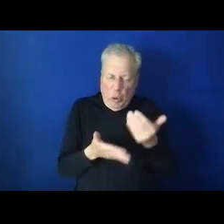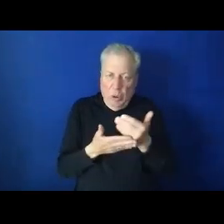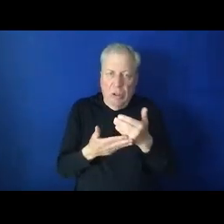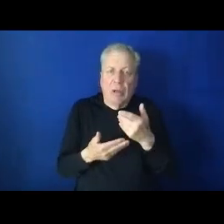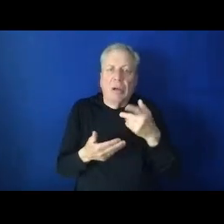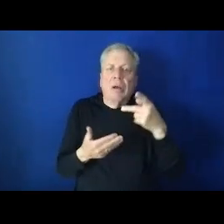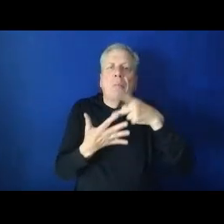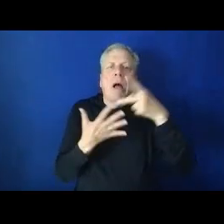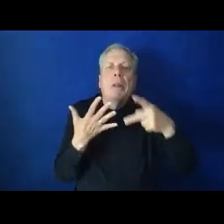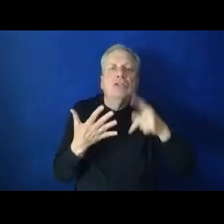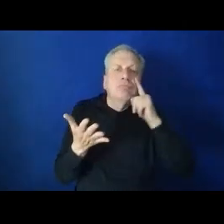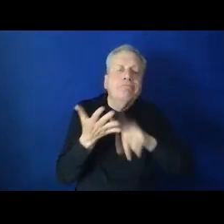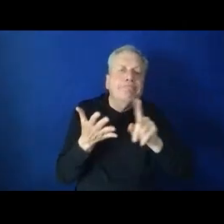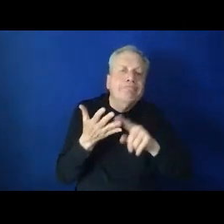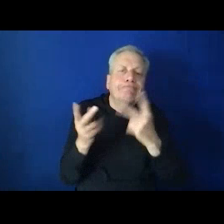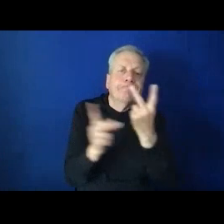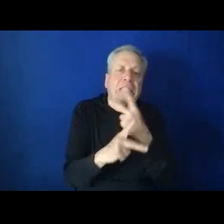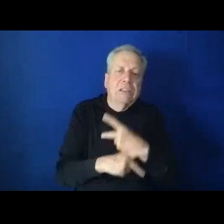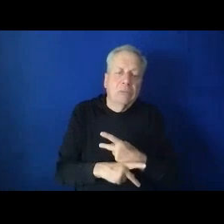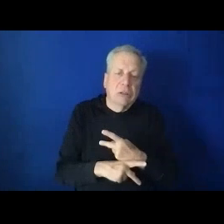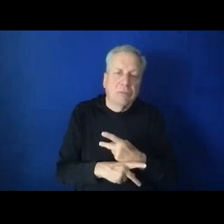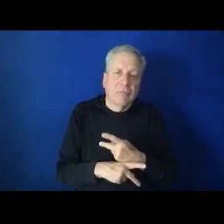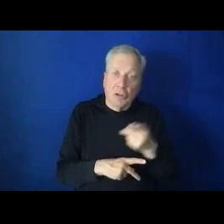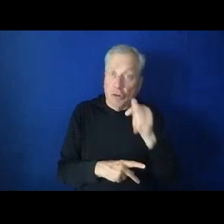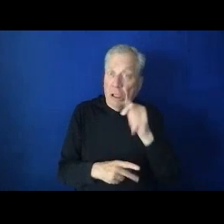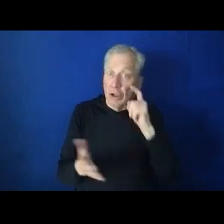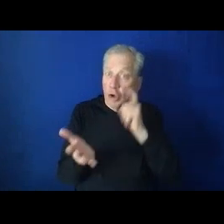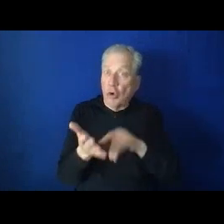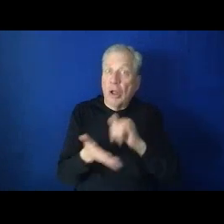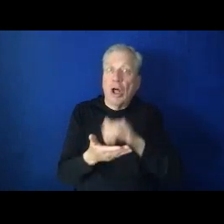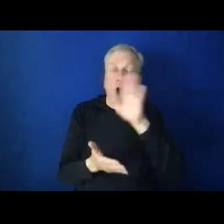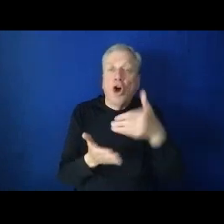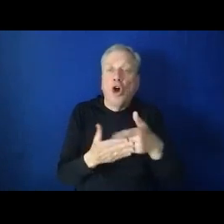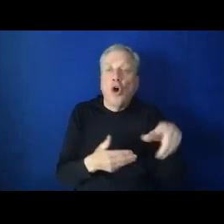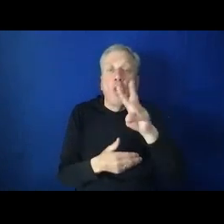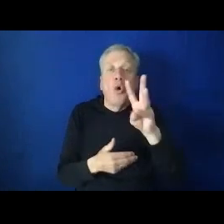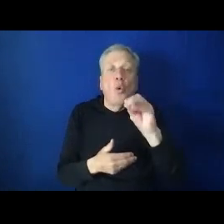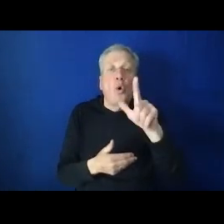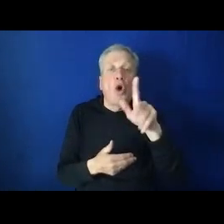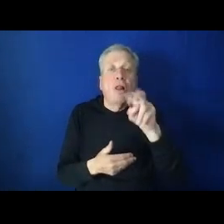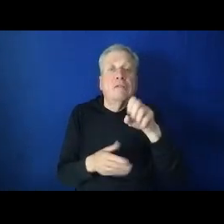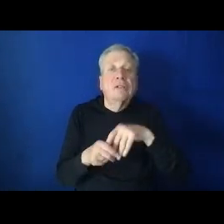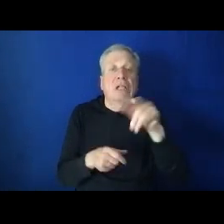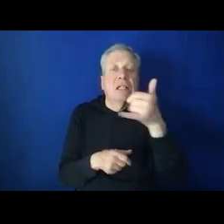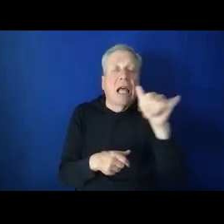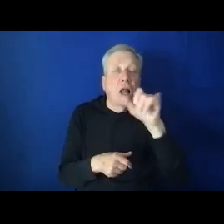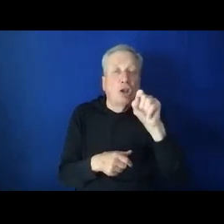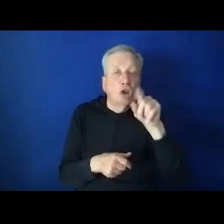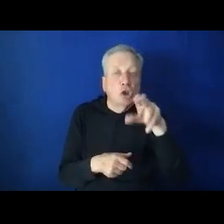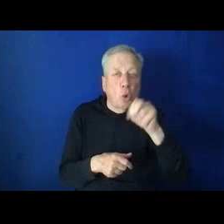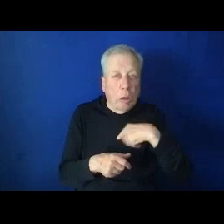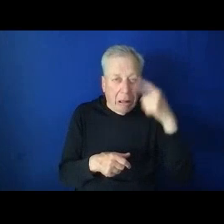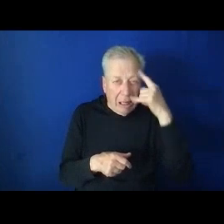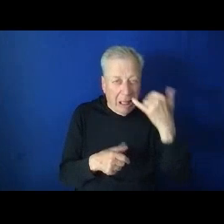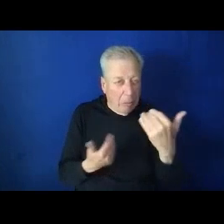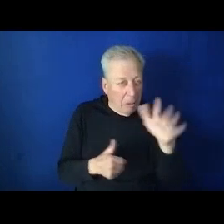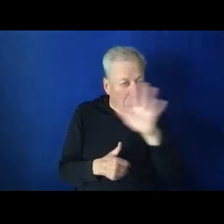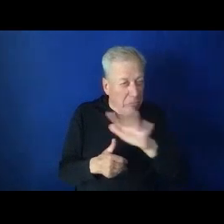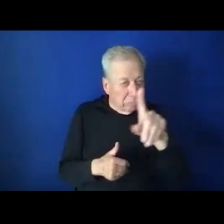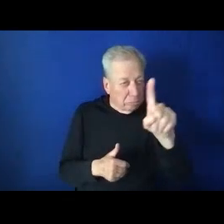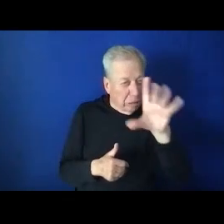population estimate. You can see all of the wolves in Yellowstone right now. I think we have about